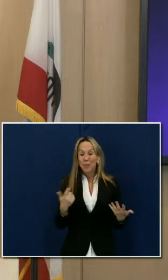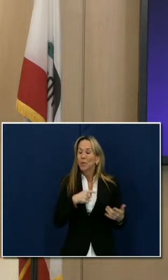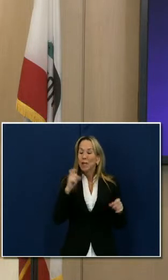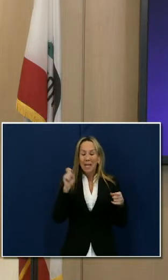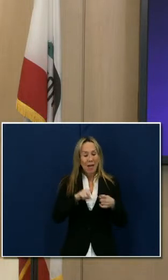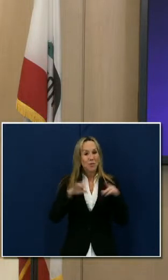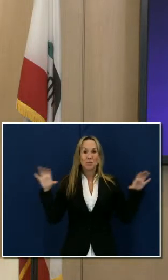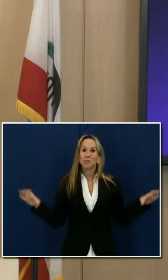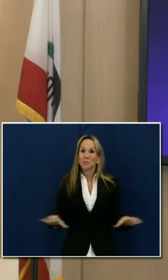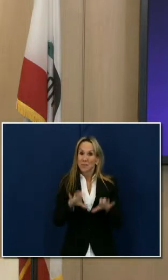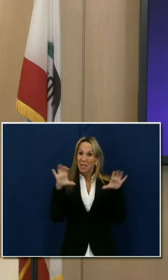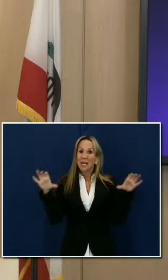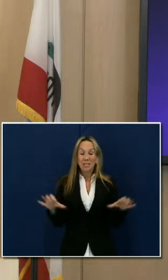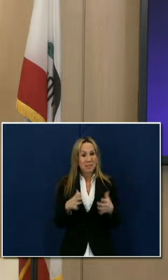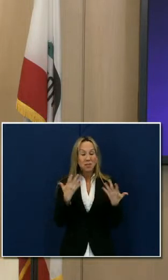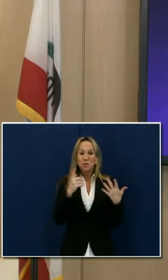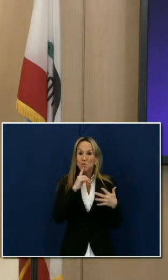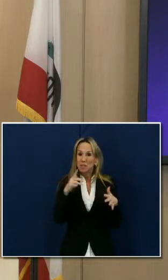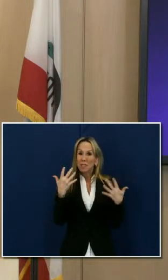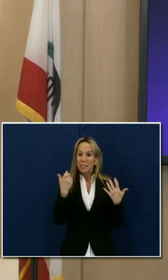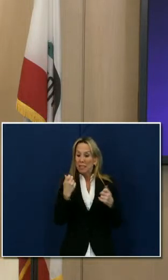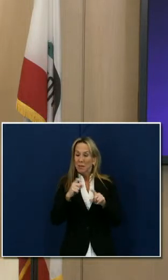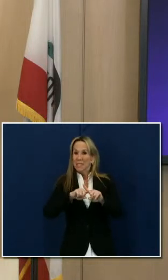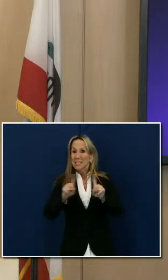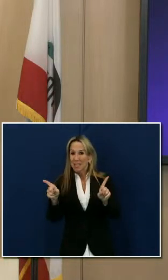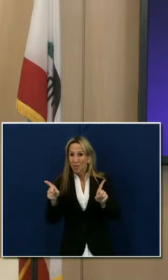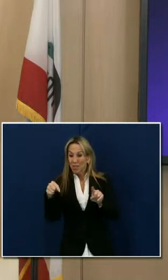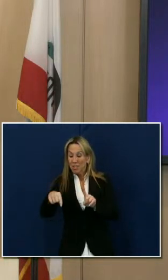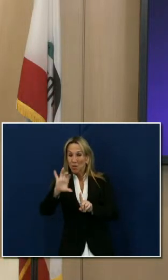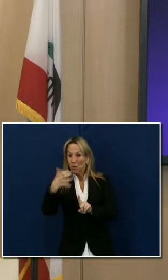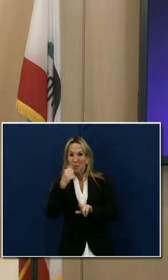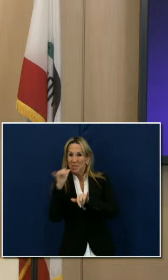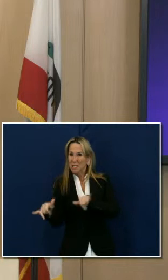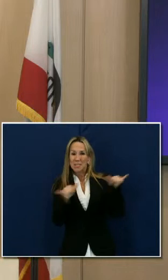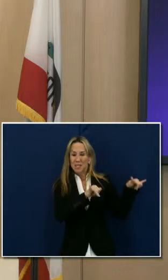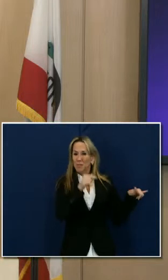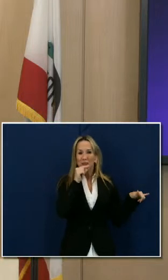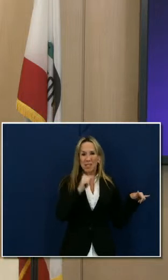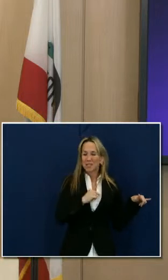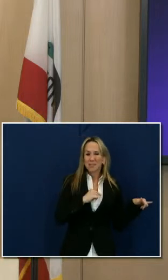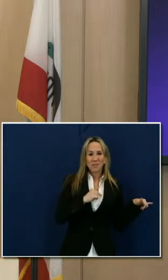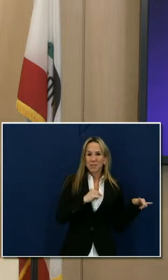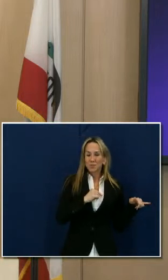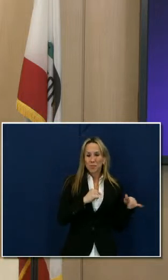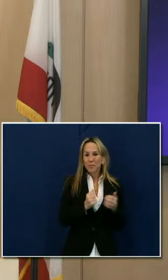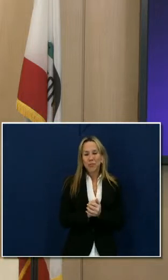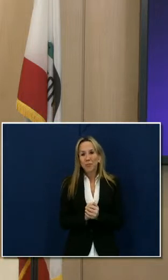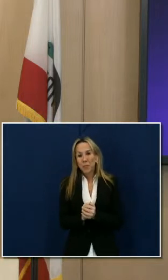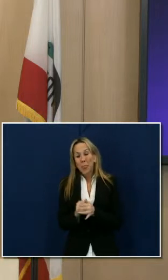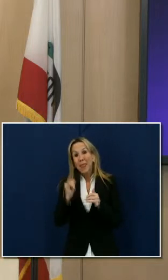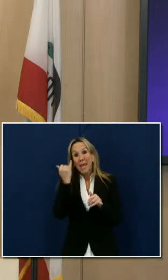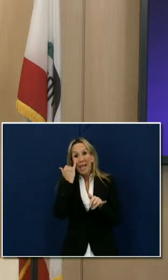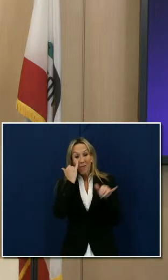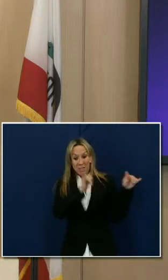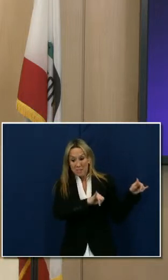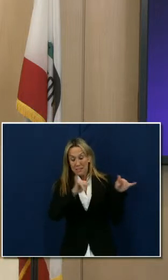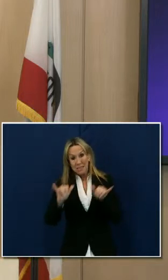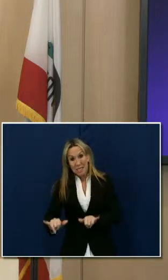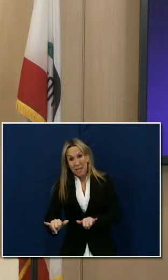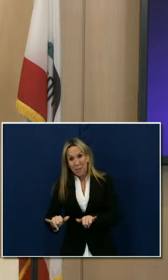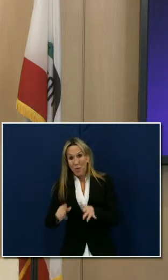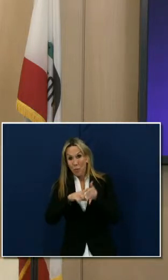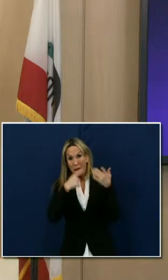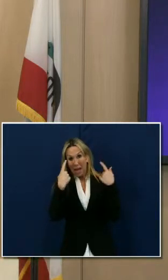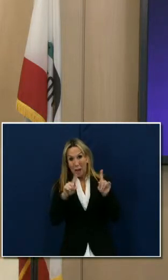action different at Christmas than we did at Thanksgiving. If our individual choices and actions at Christmas